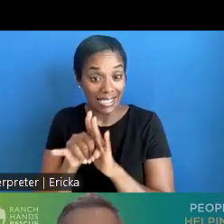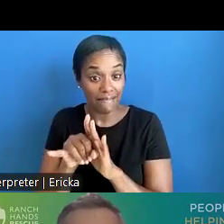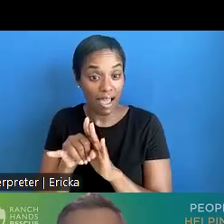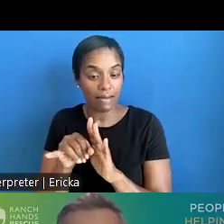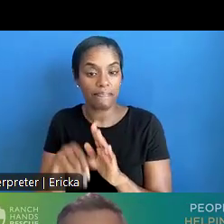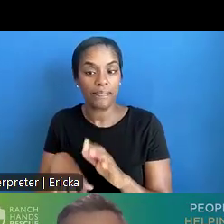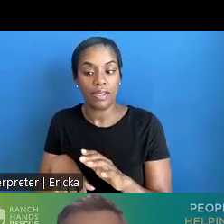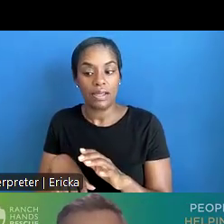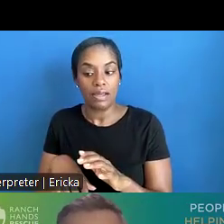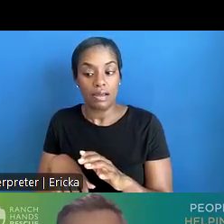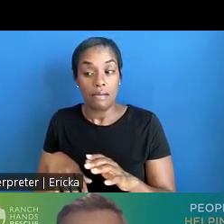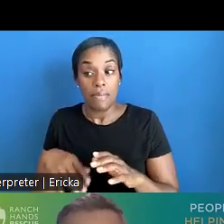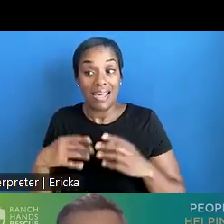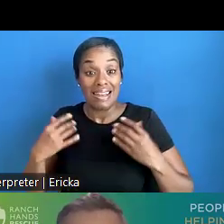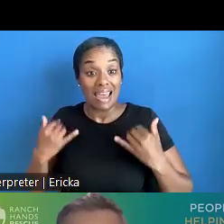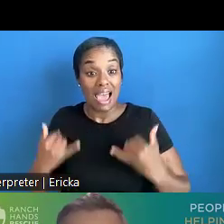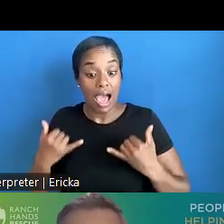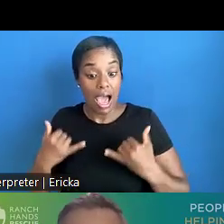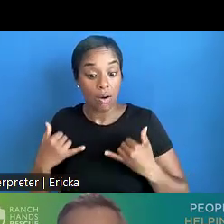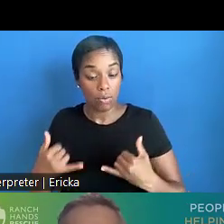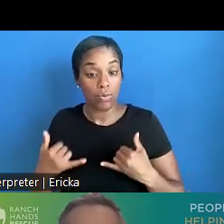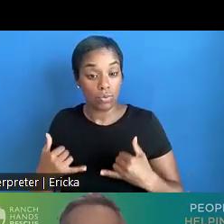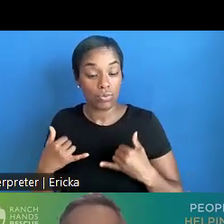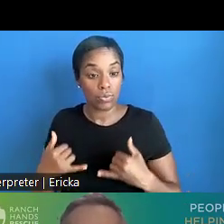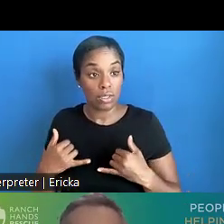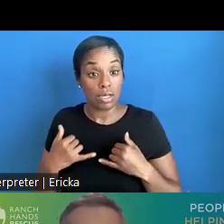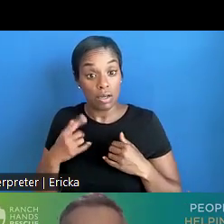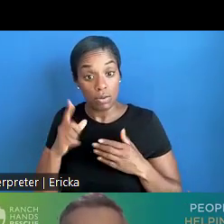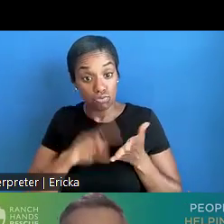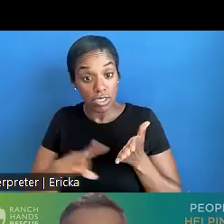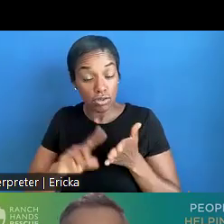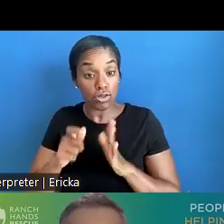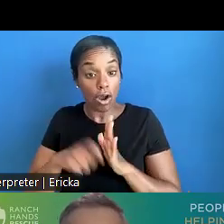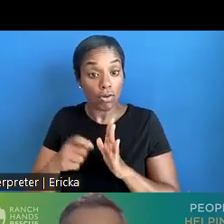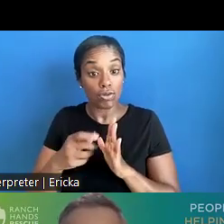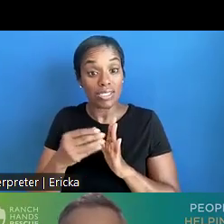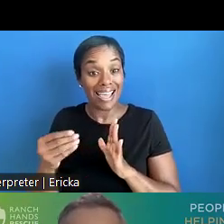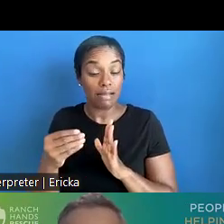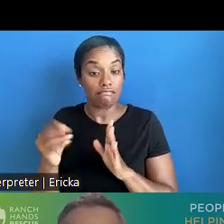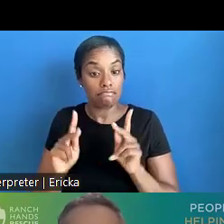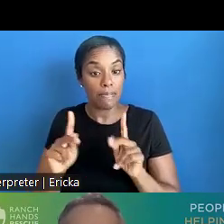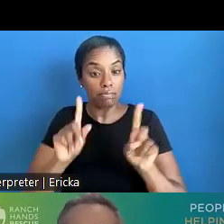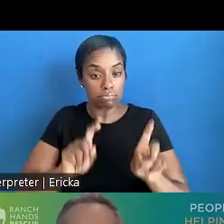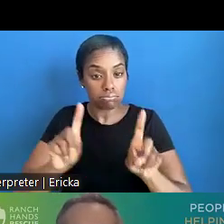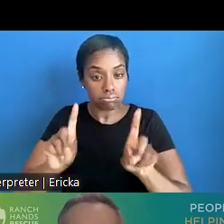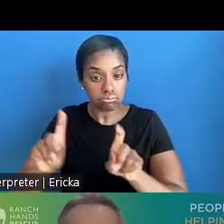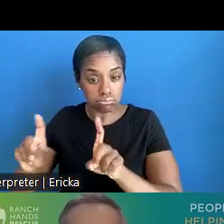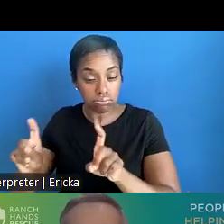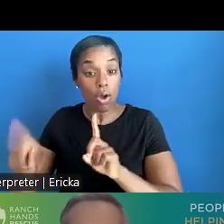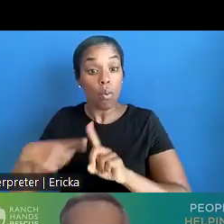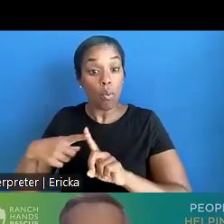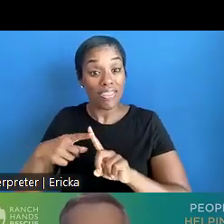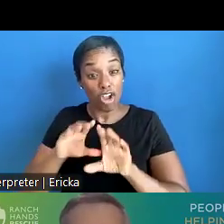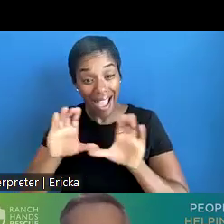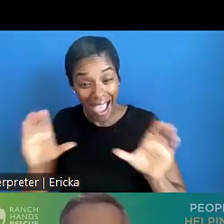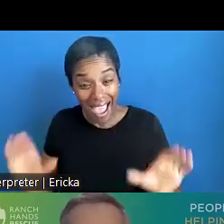now, when these research articles and these individuals doing these screenings and these reviews, when they're actively